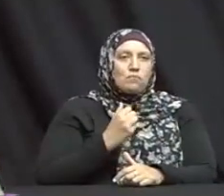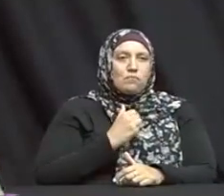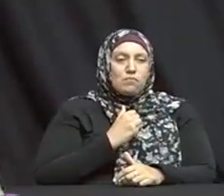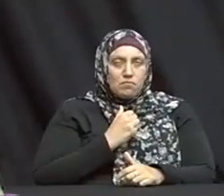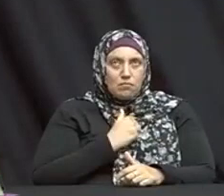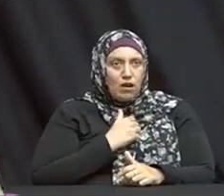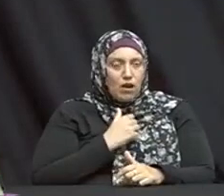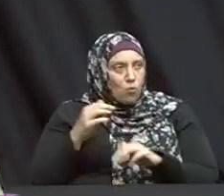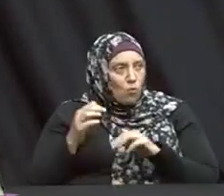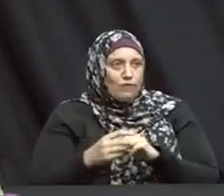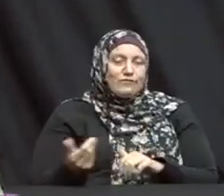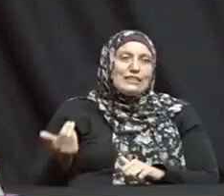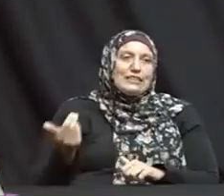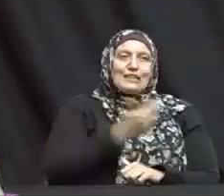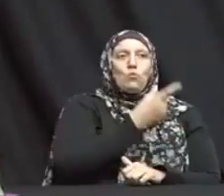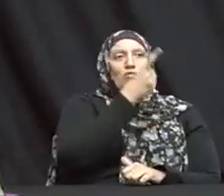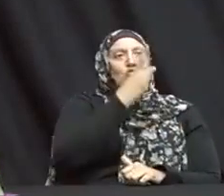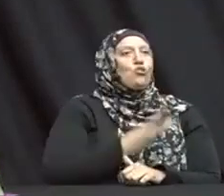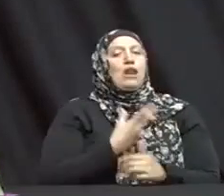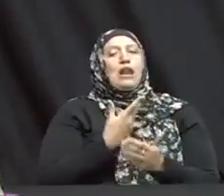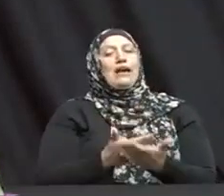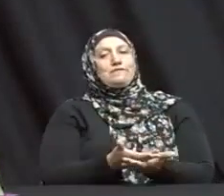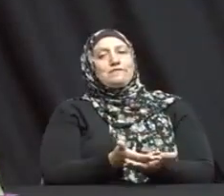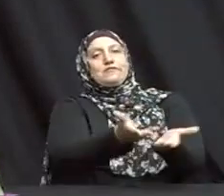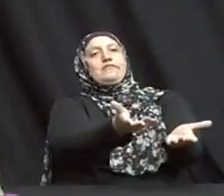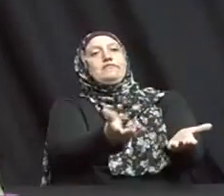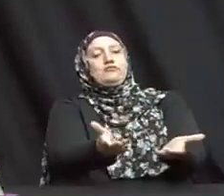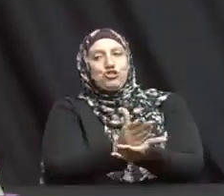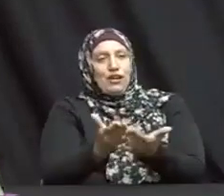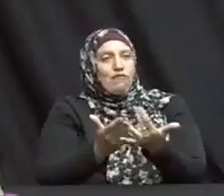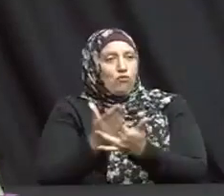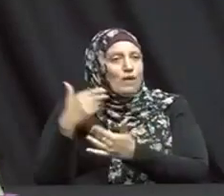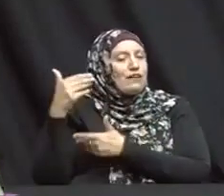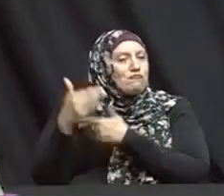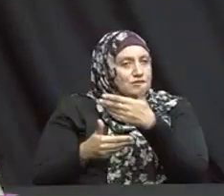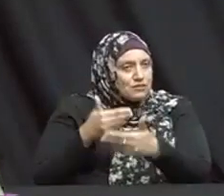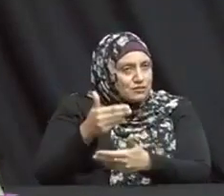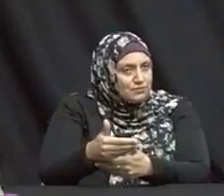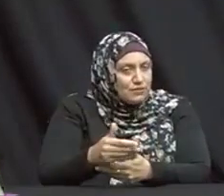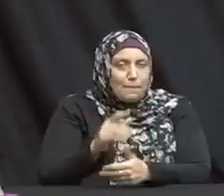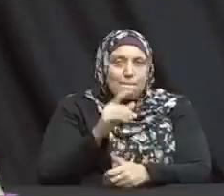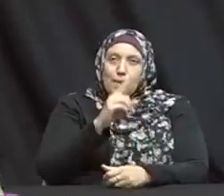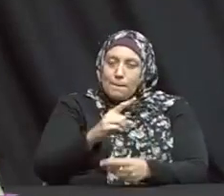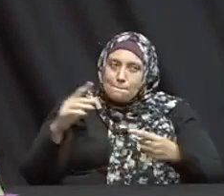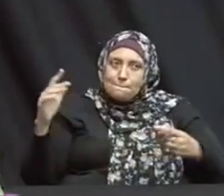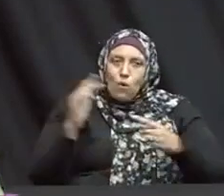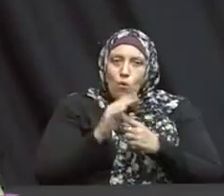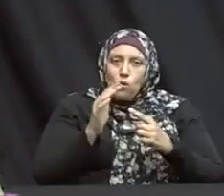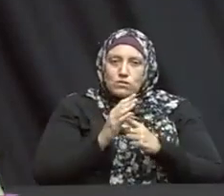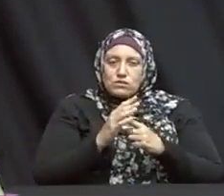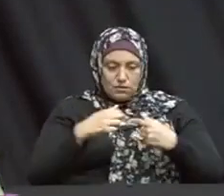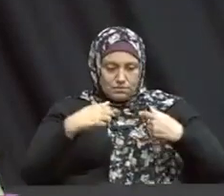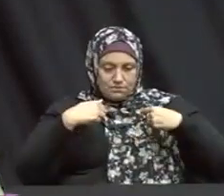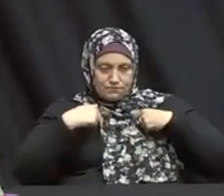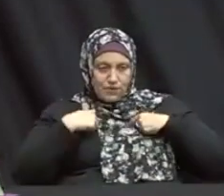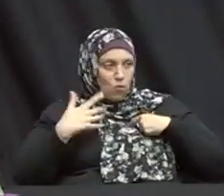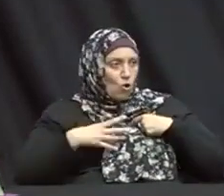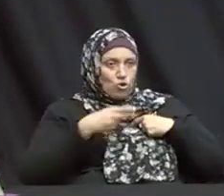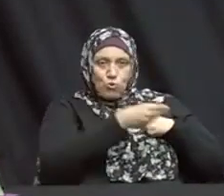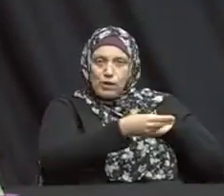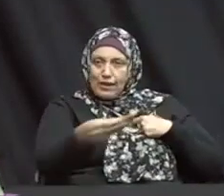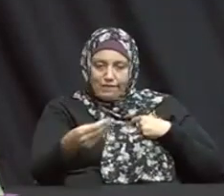But the main thing is that with the beneficiaries, with the heirs, they sit around the table and come to a common term, considering all